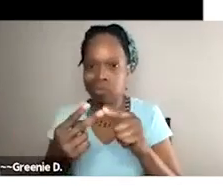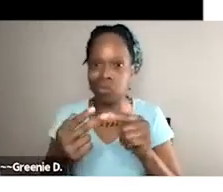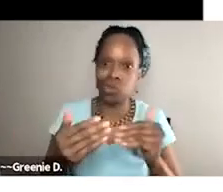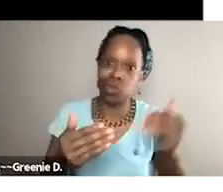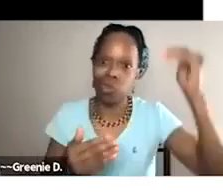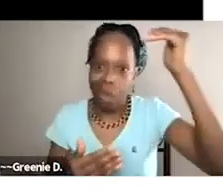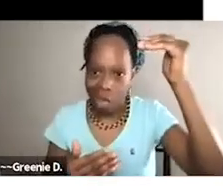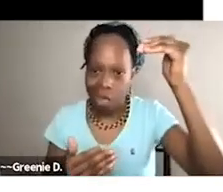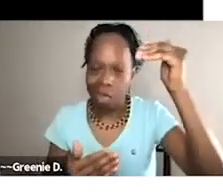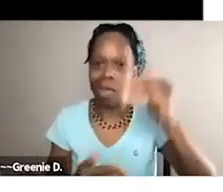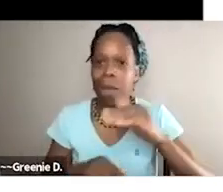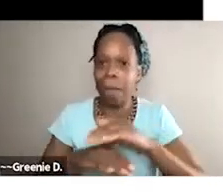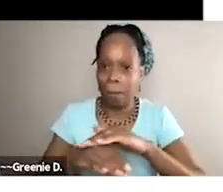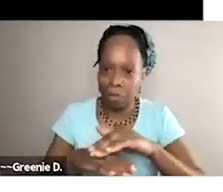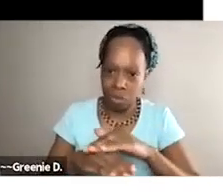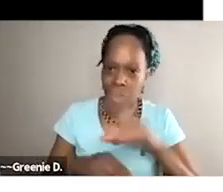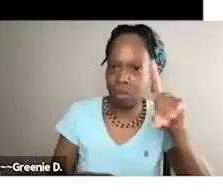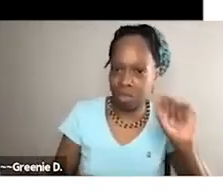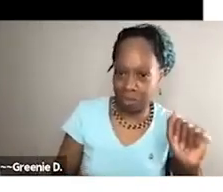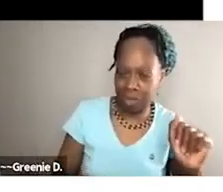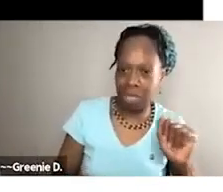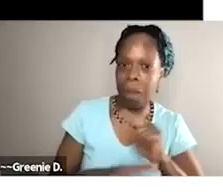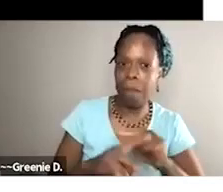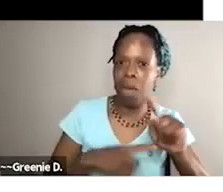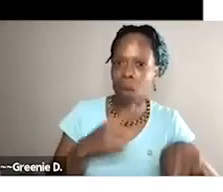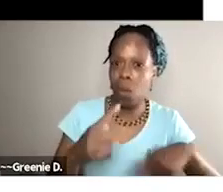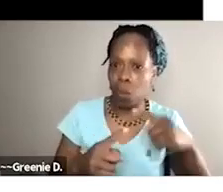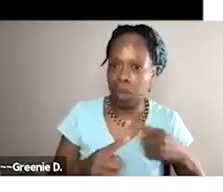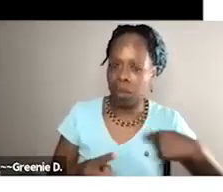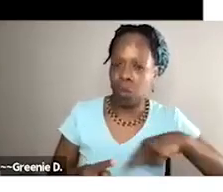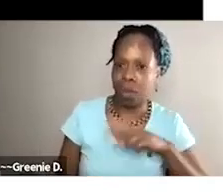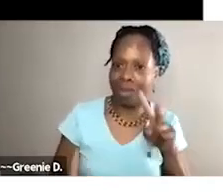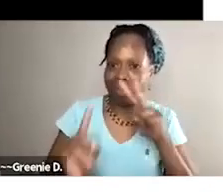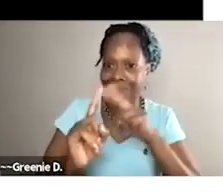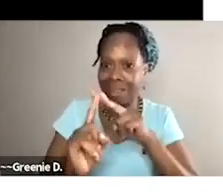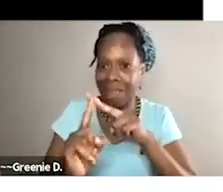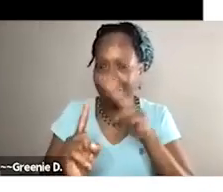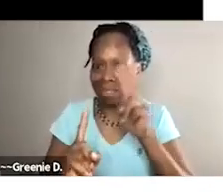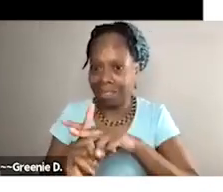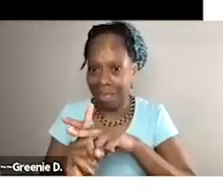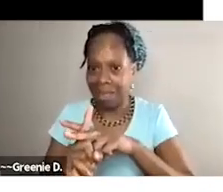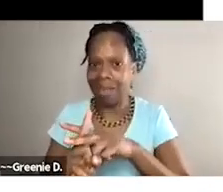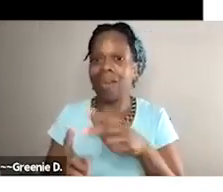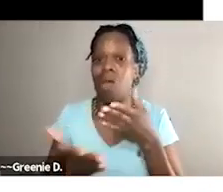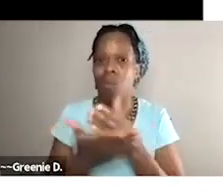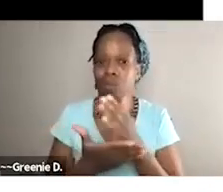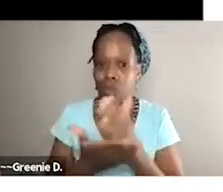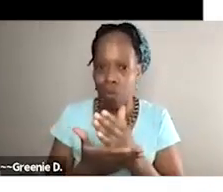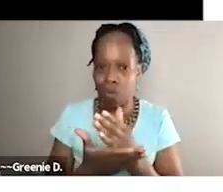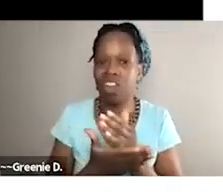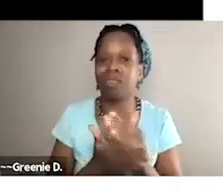appropriate expectations, we're not allowing just the student's disability to be the driver